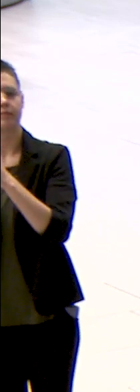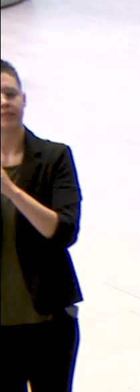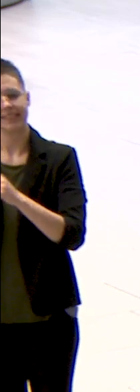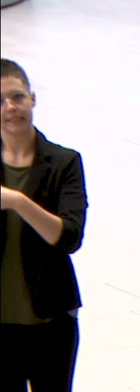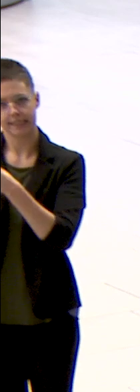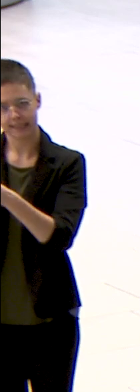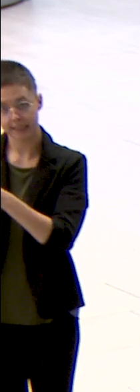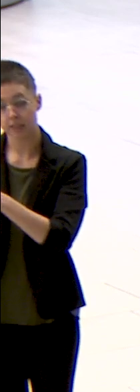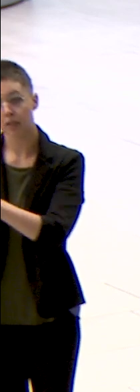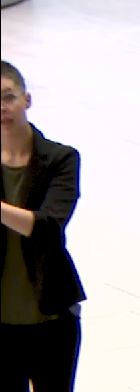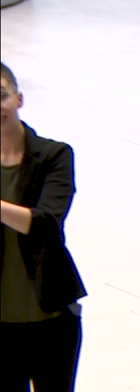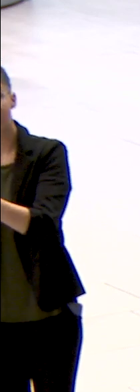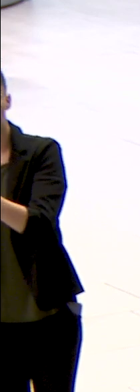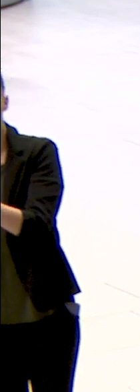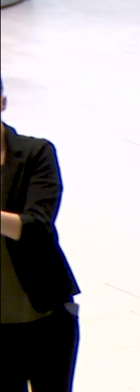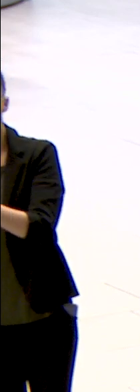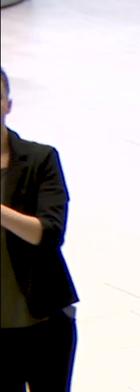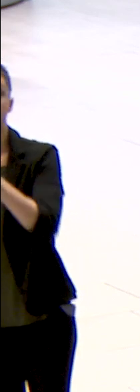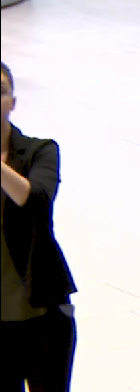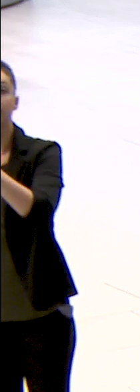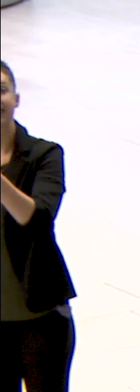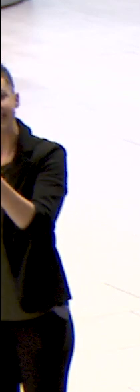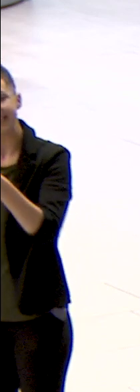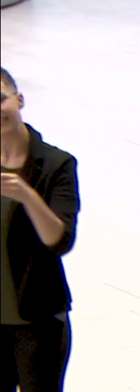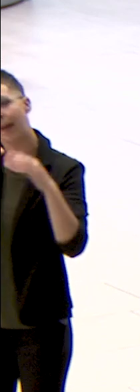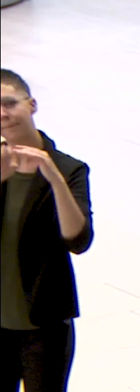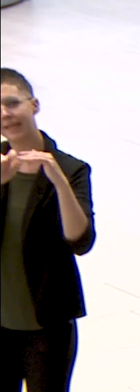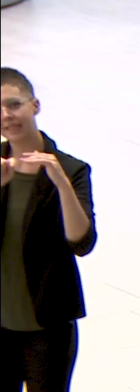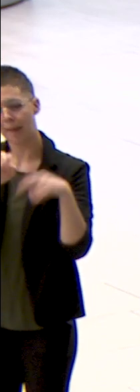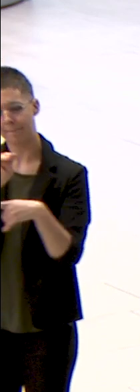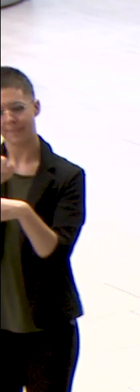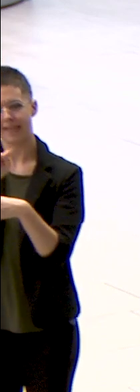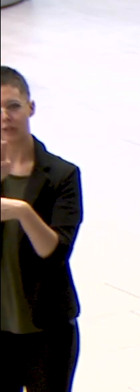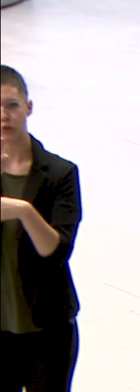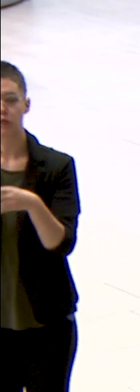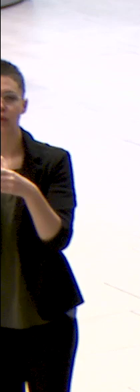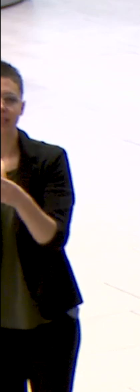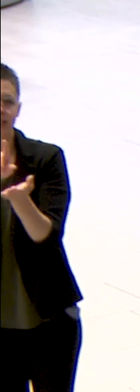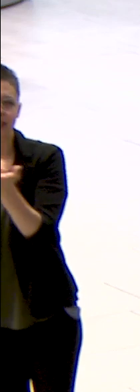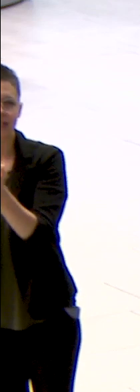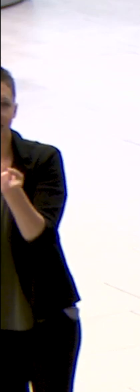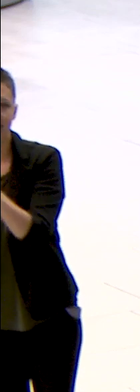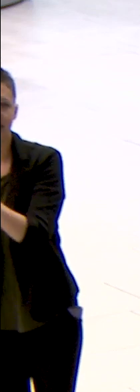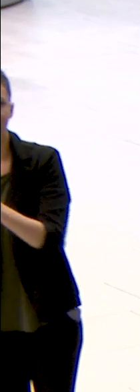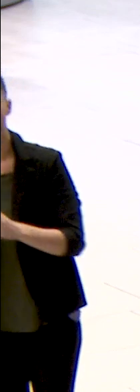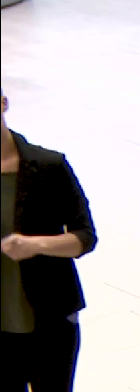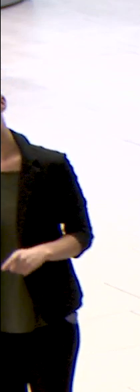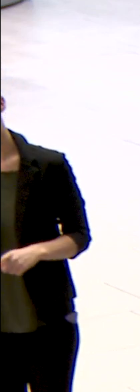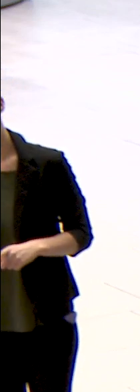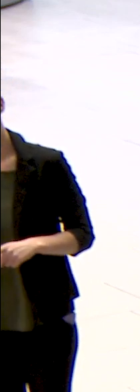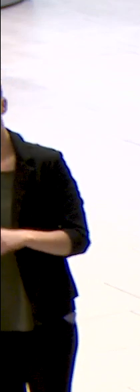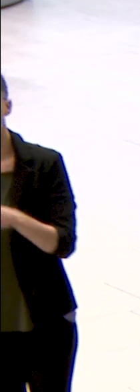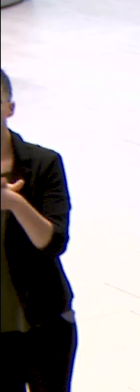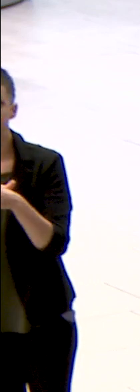because it used to be a vertical within MeToo in our editorial space. Obviously, there's a lot of very serious topics we need to